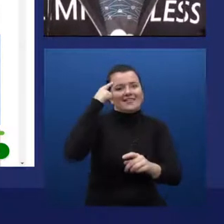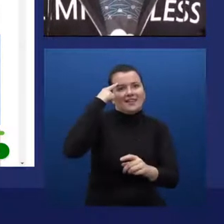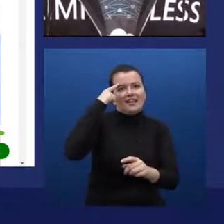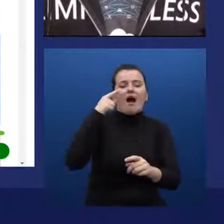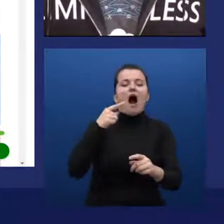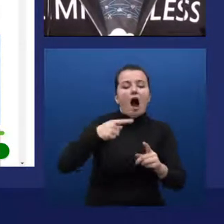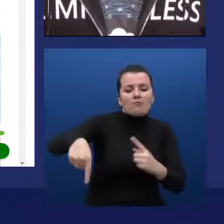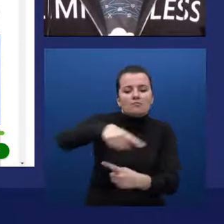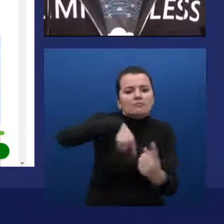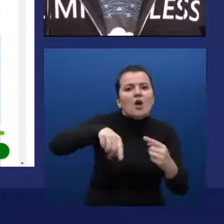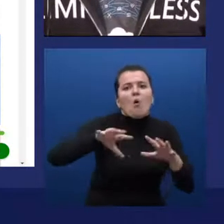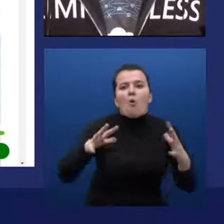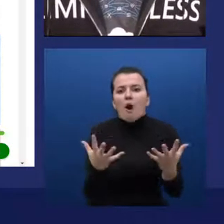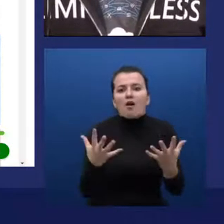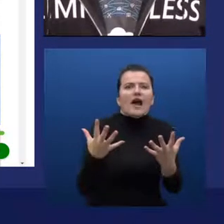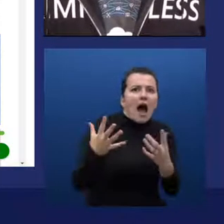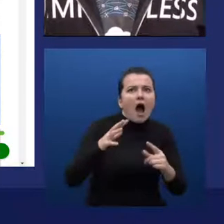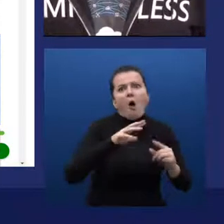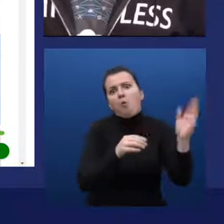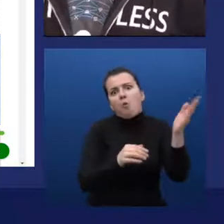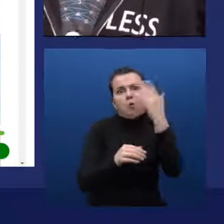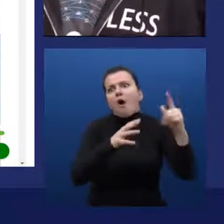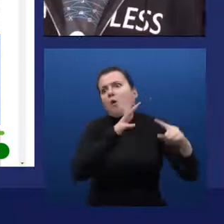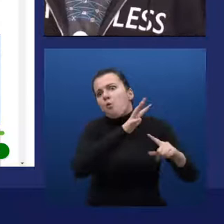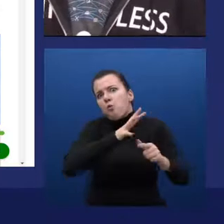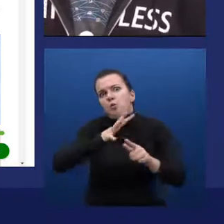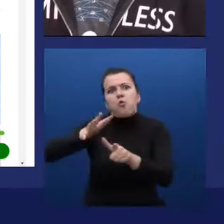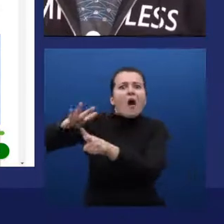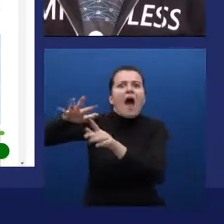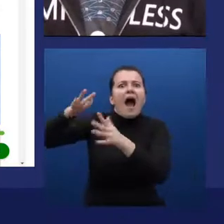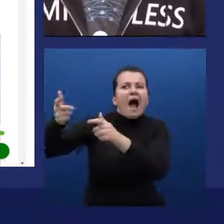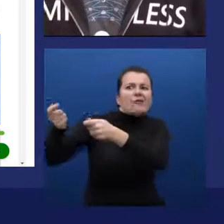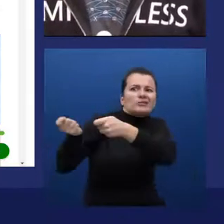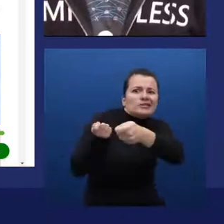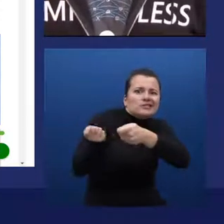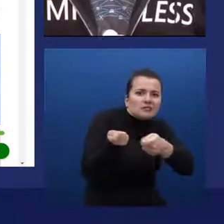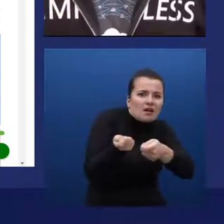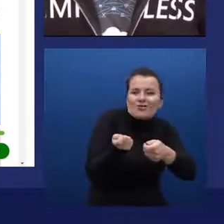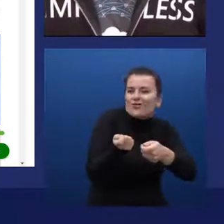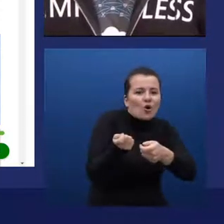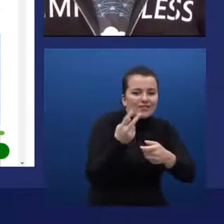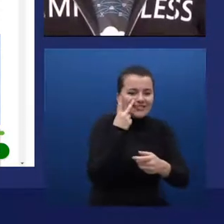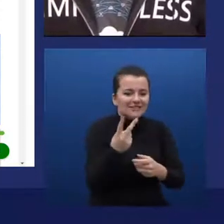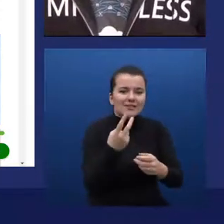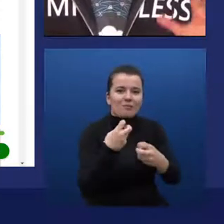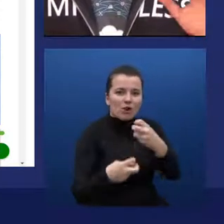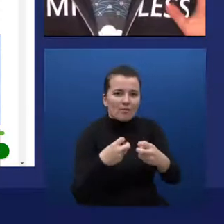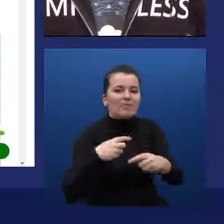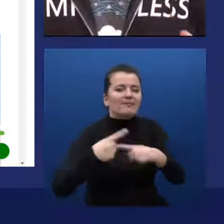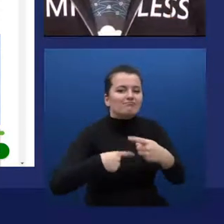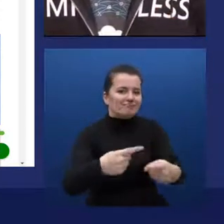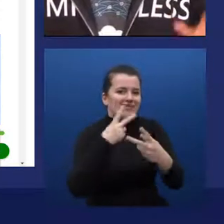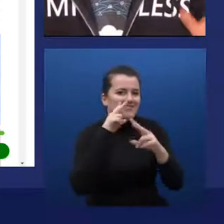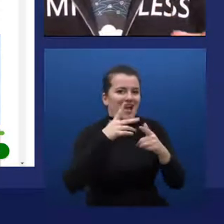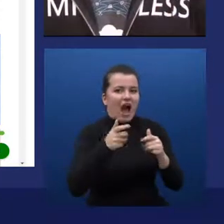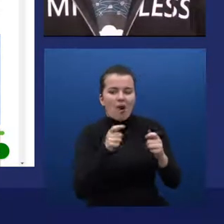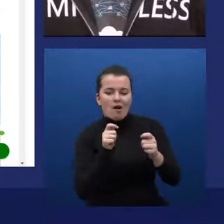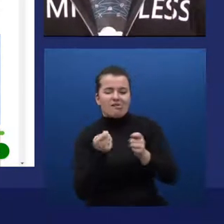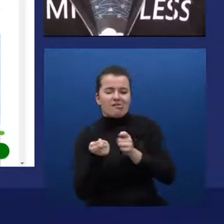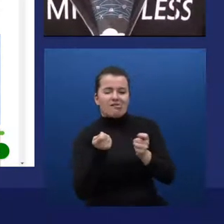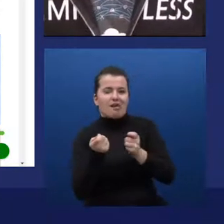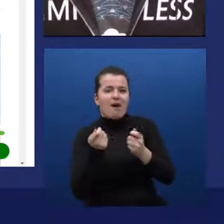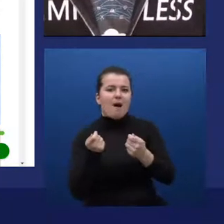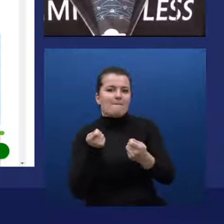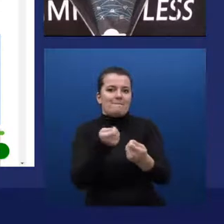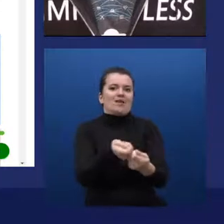Yeah, it makes sense. Yeah. So let's continue on. So we've now identified, you know, the hammer and the wrench, and we're going to train the model. We're going to do